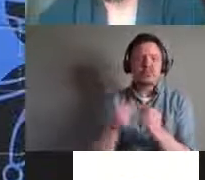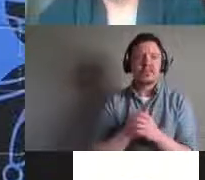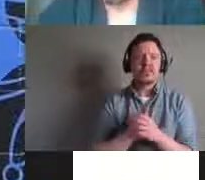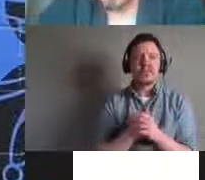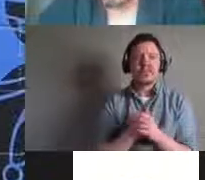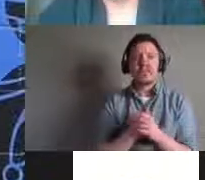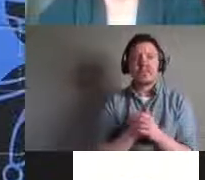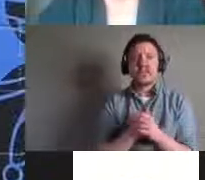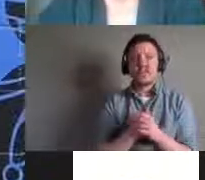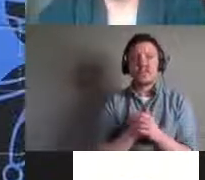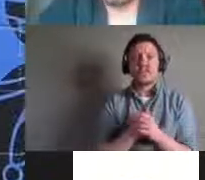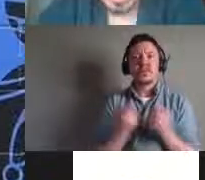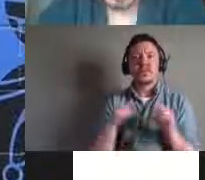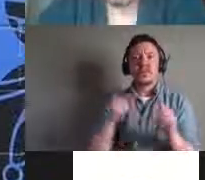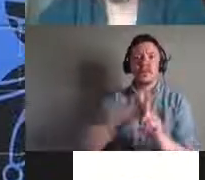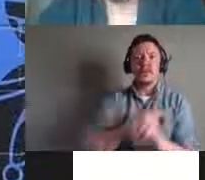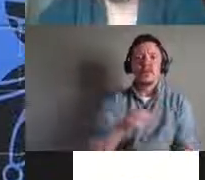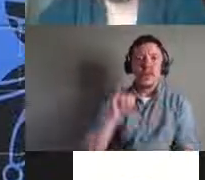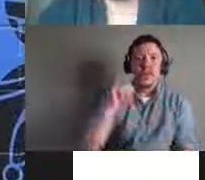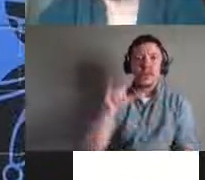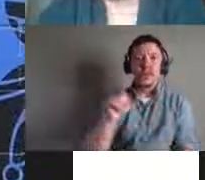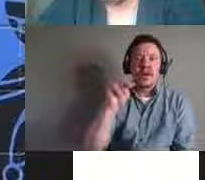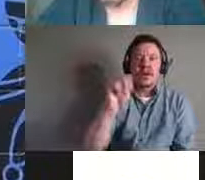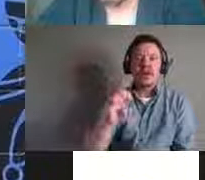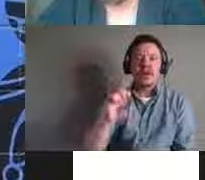through June through July.